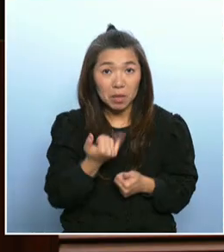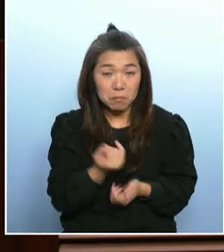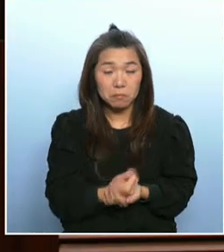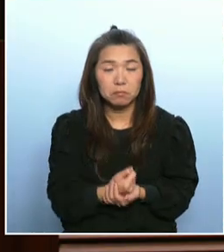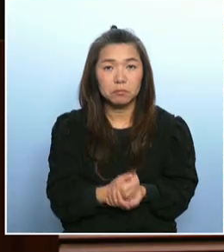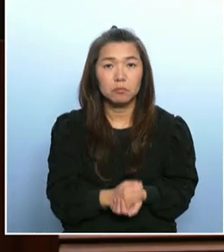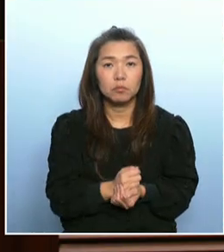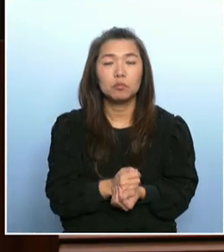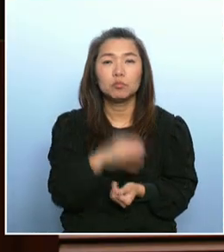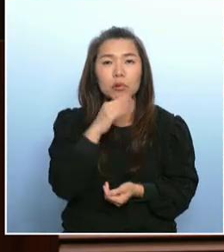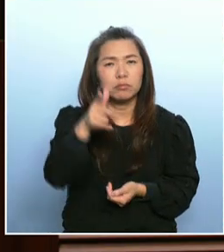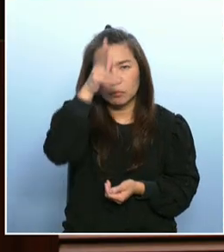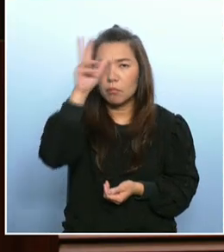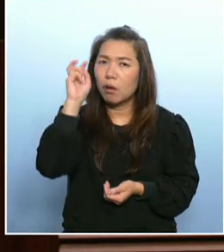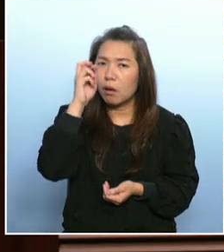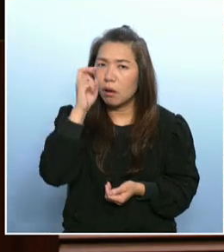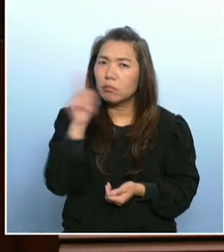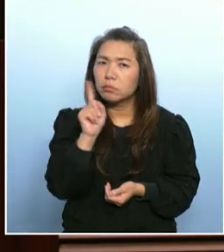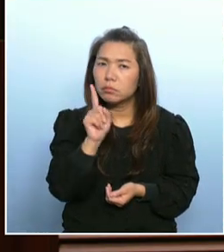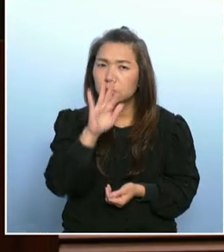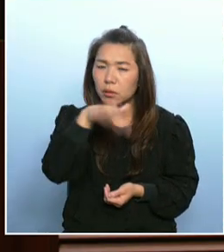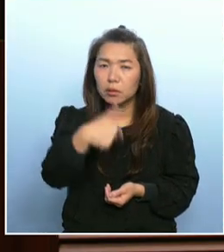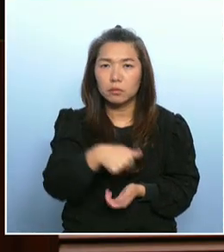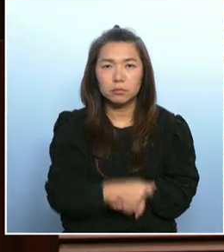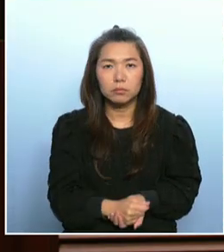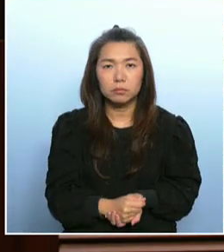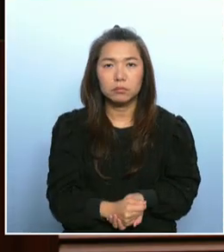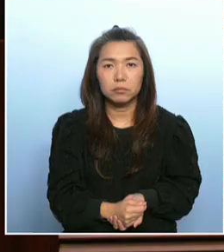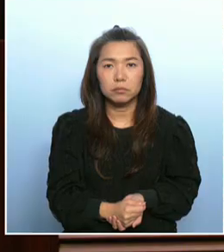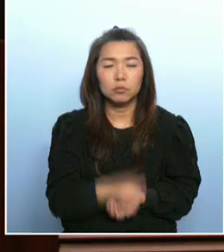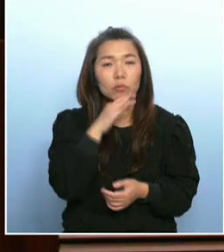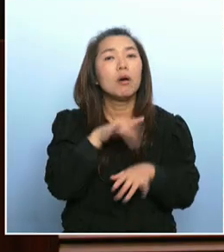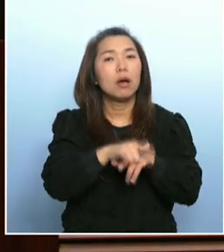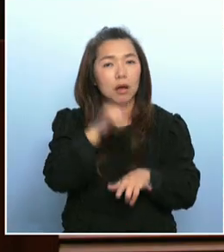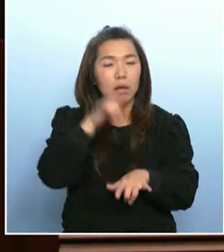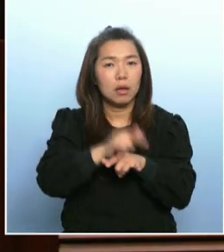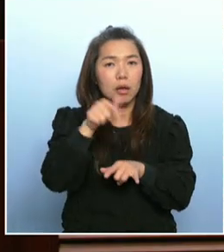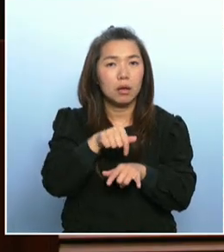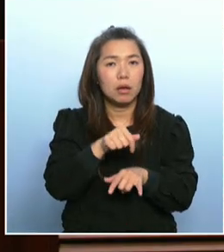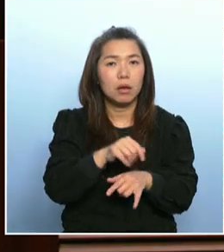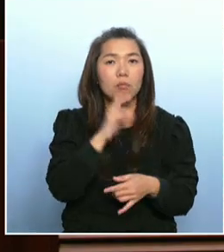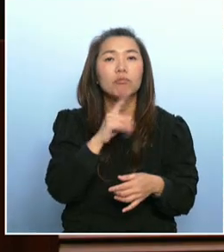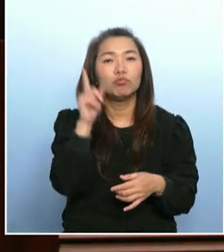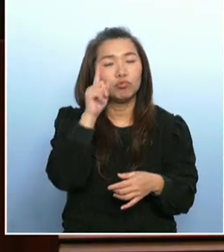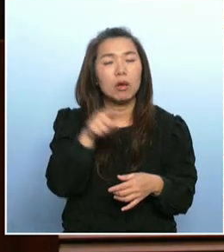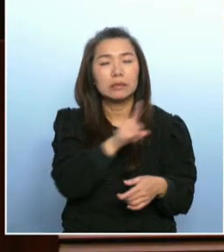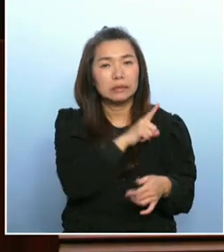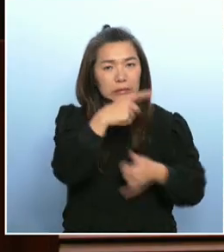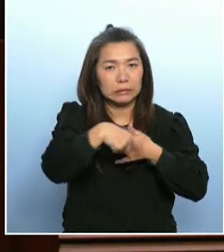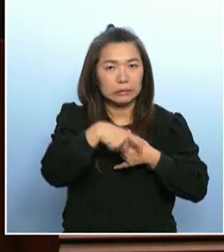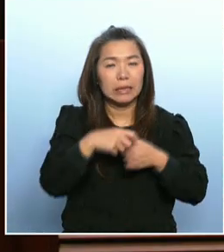$3,000 per month? Would this be considered a double benefit? How does the government look at it? Because